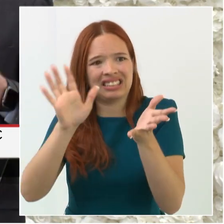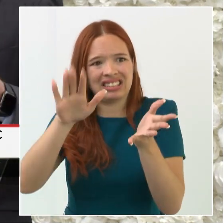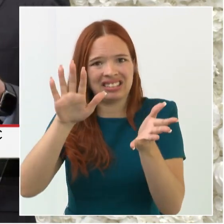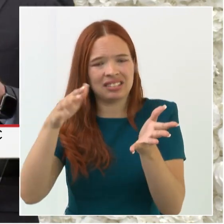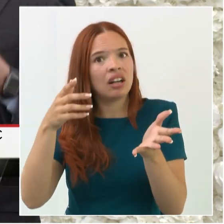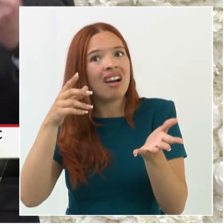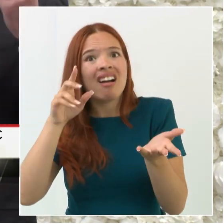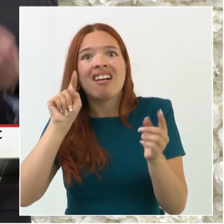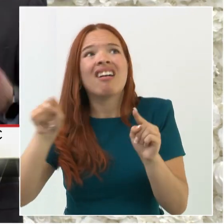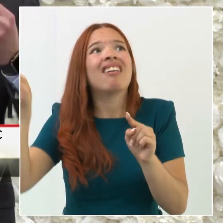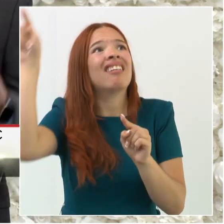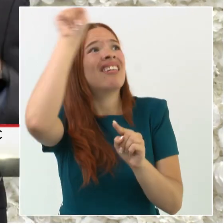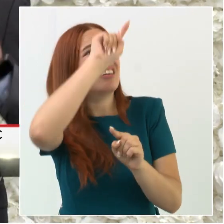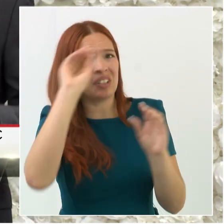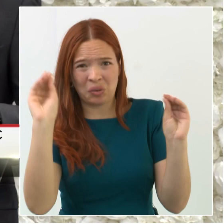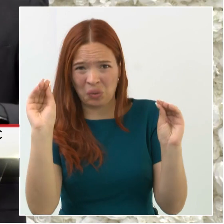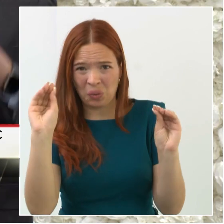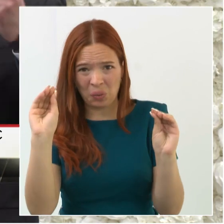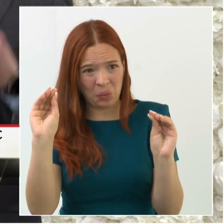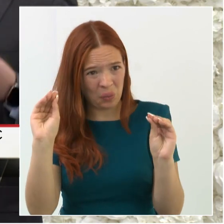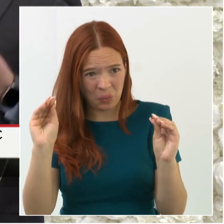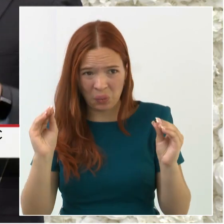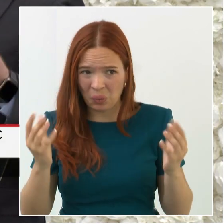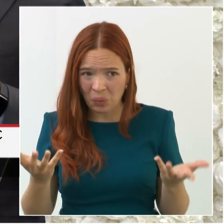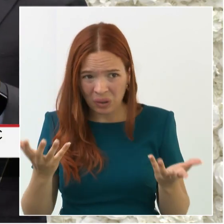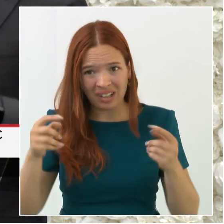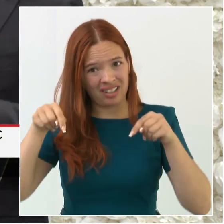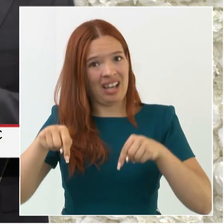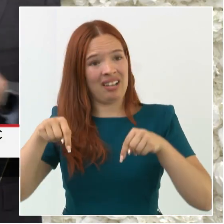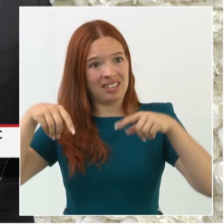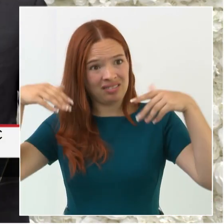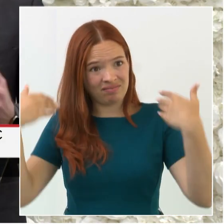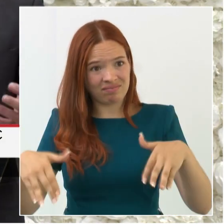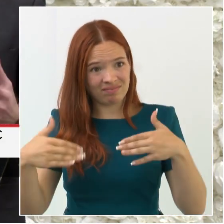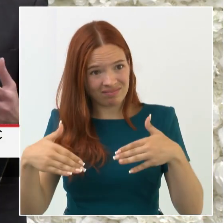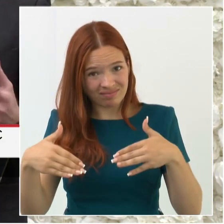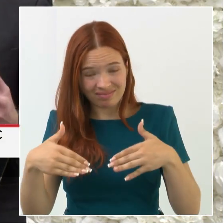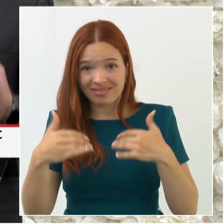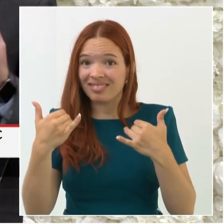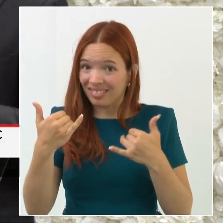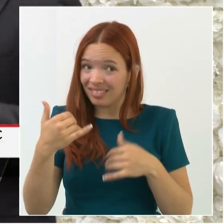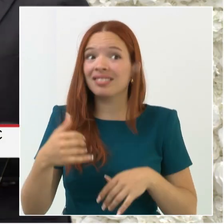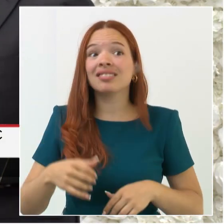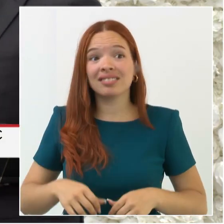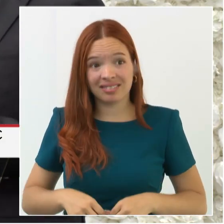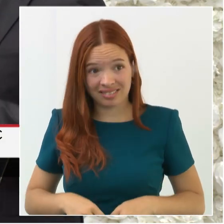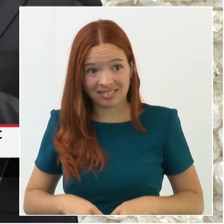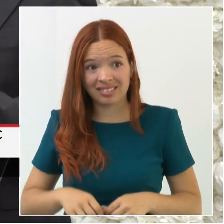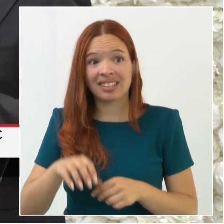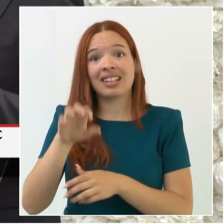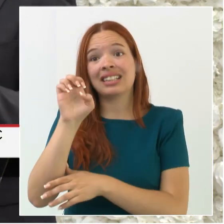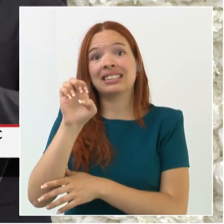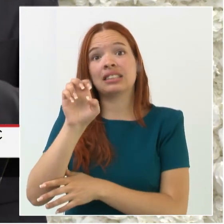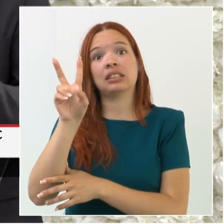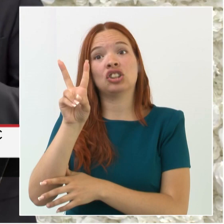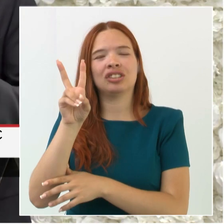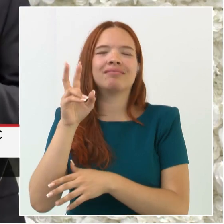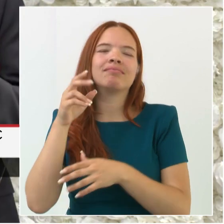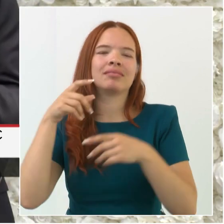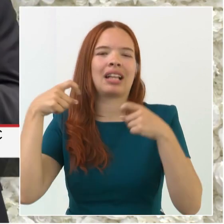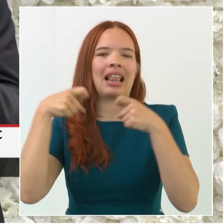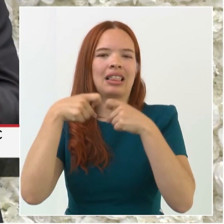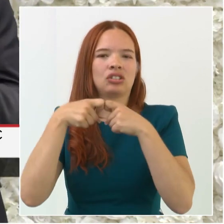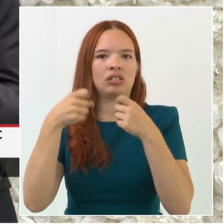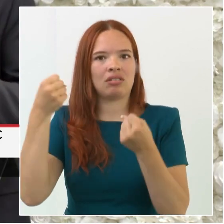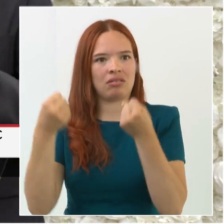to be one of the top 2 largest EV markets in the entire country. So thank you so much for what you do there.